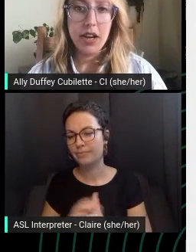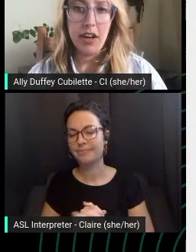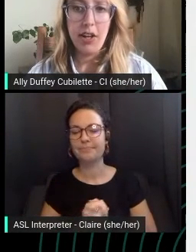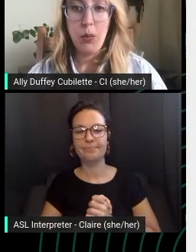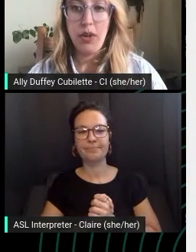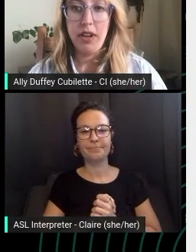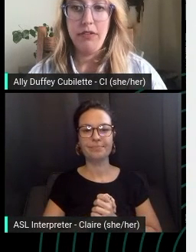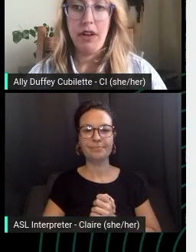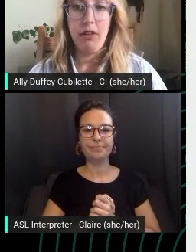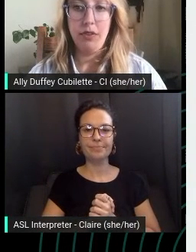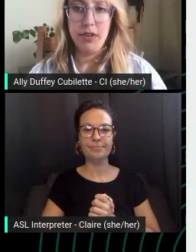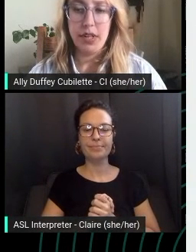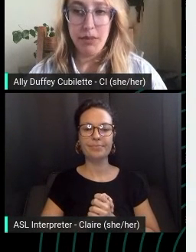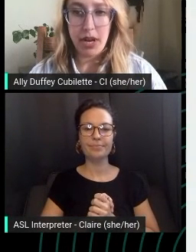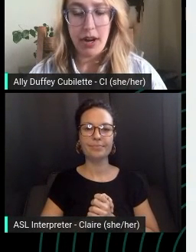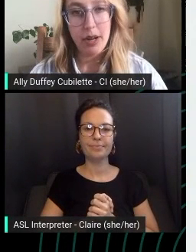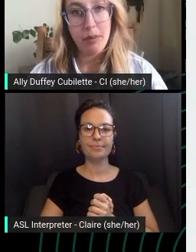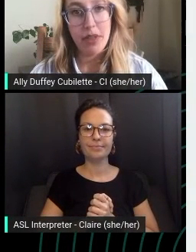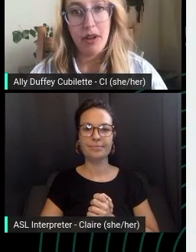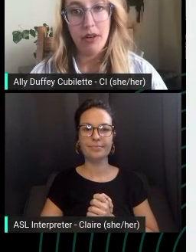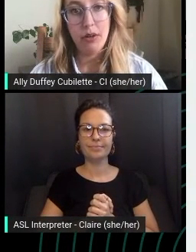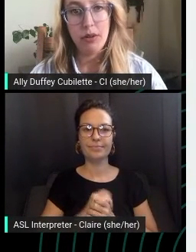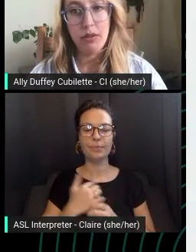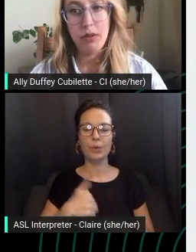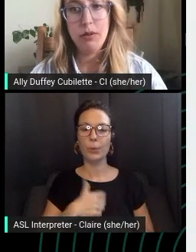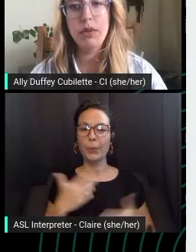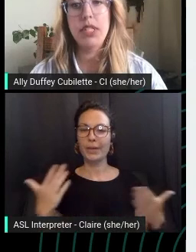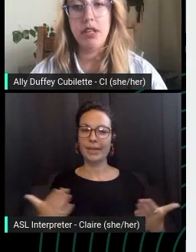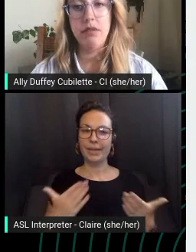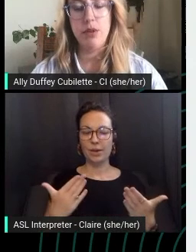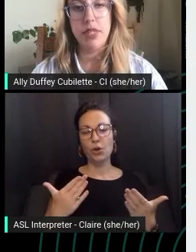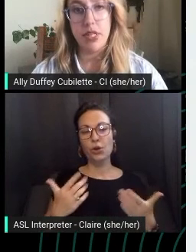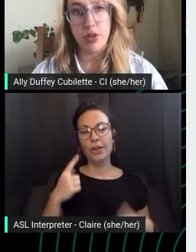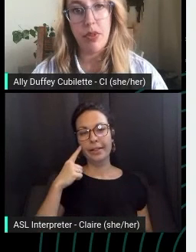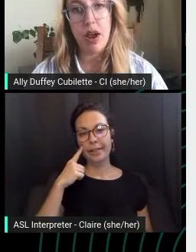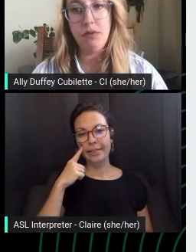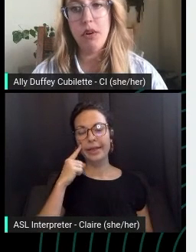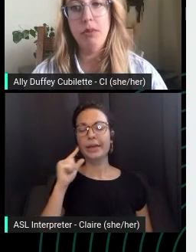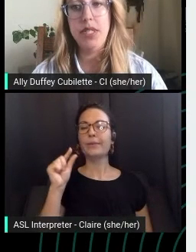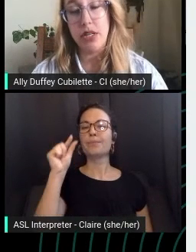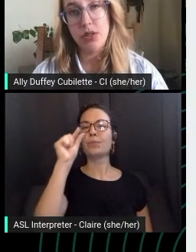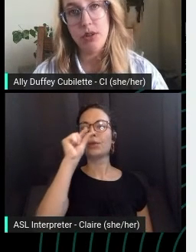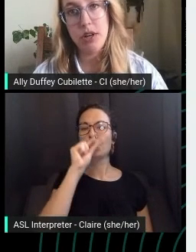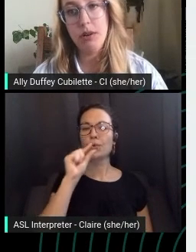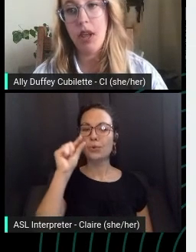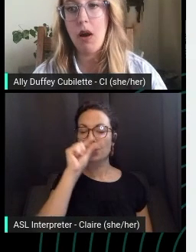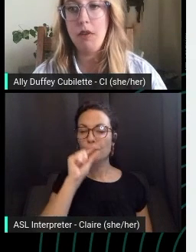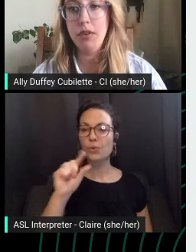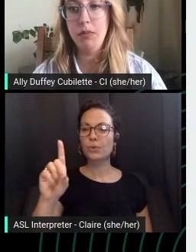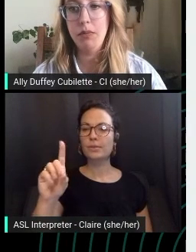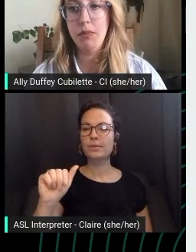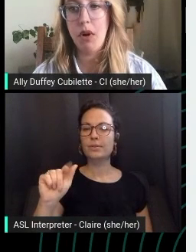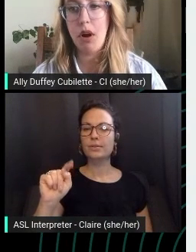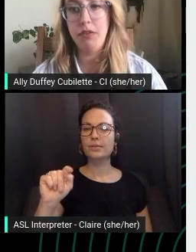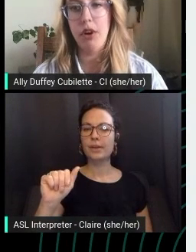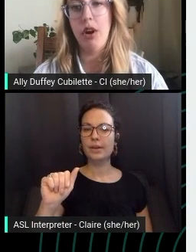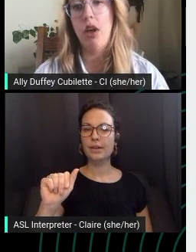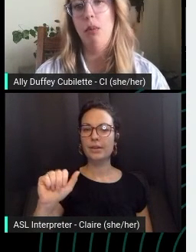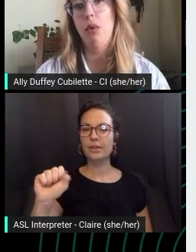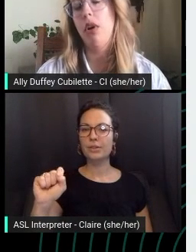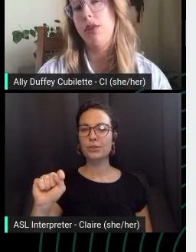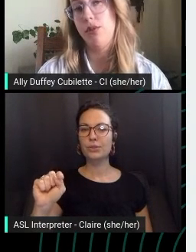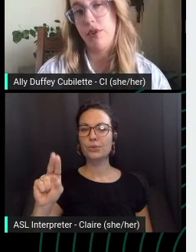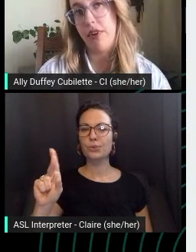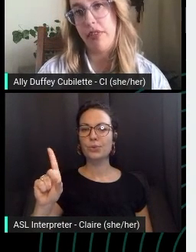At CI, we have felt for some time that Google's data visualization platform, Data Studio, can often offer